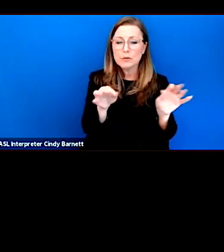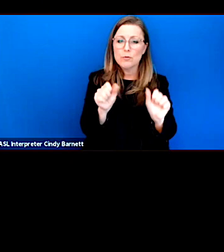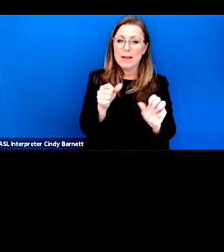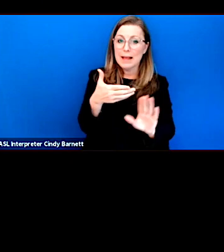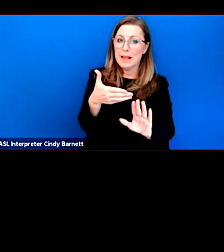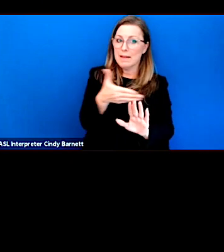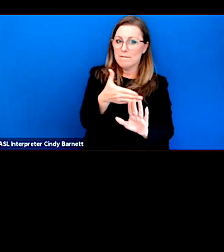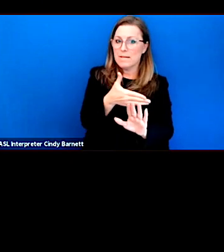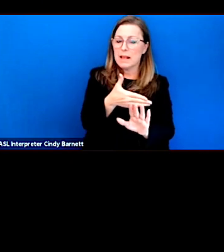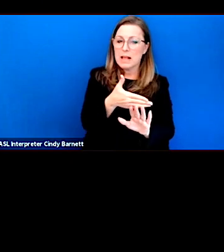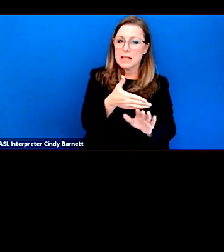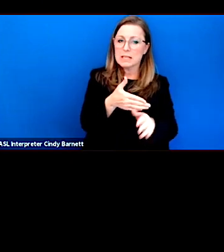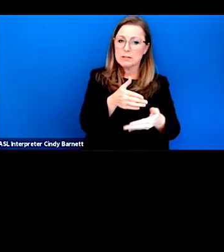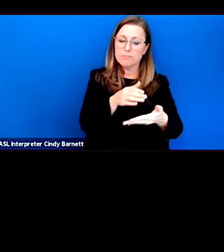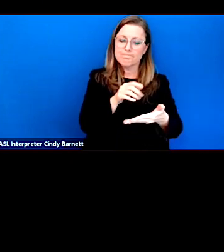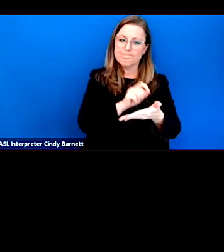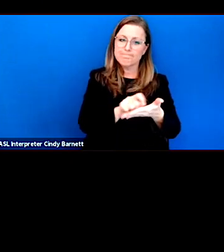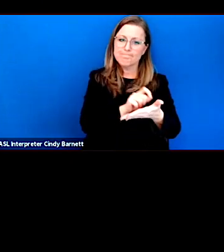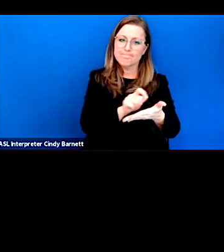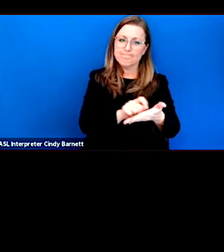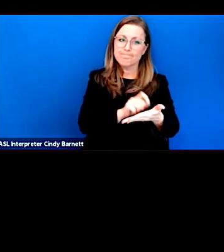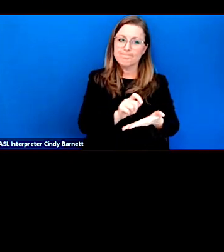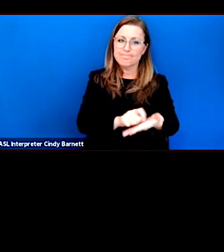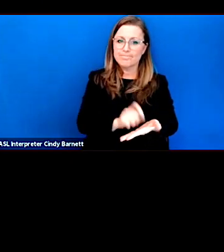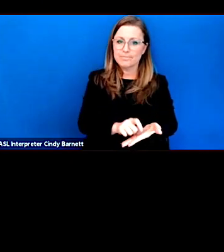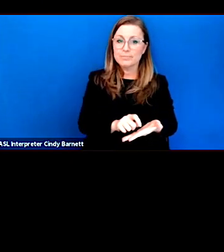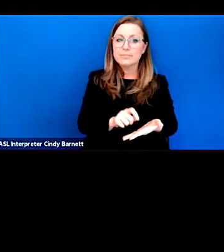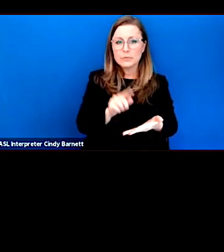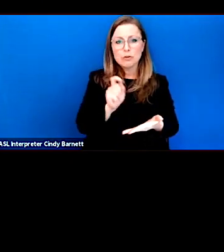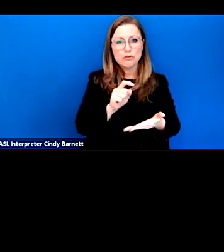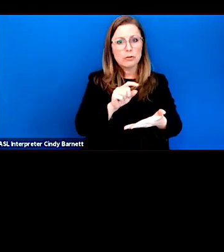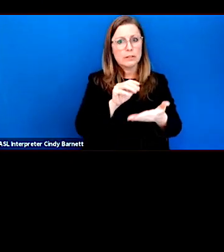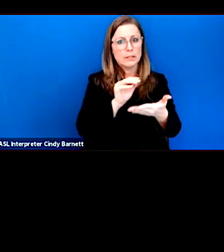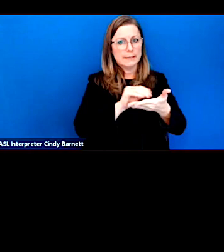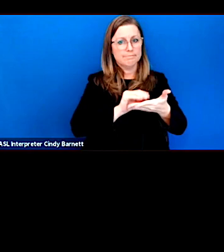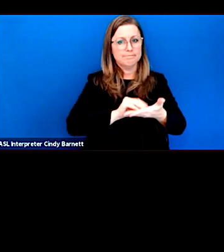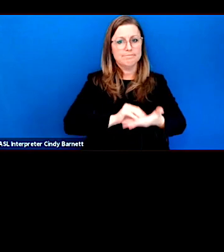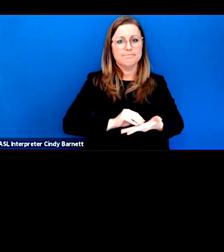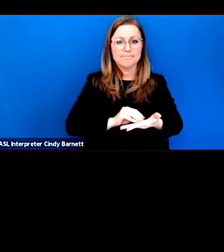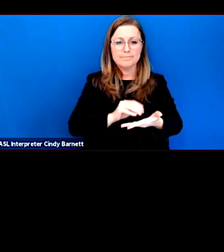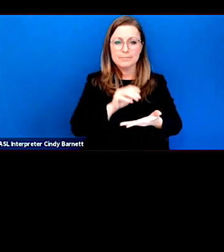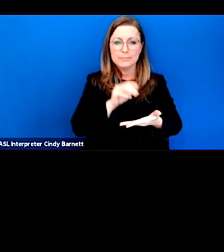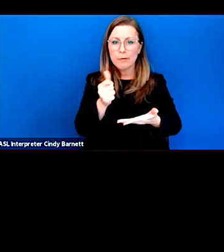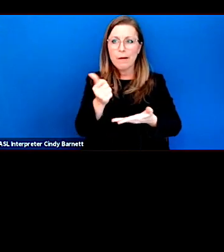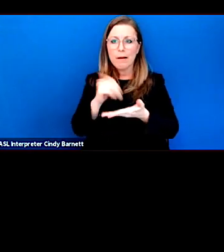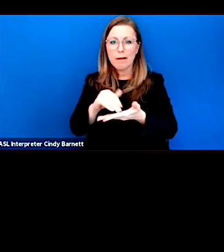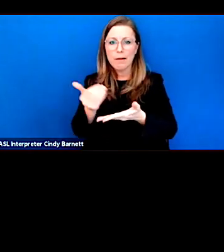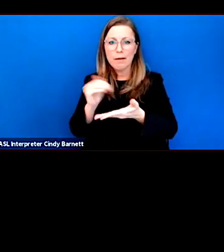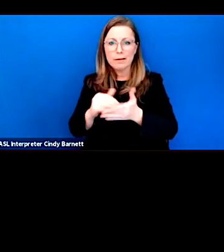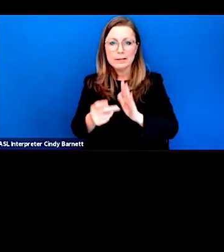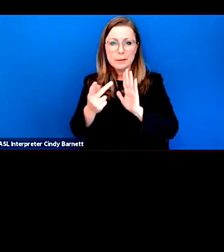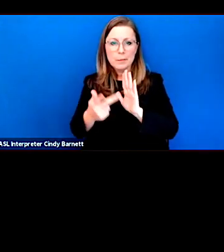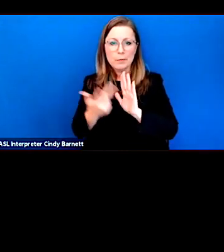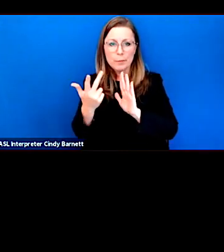use them, you should keep track to avoid duplicating the work. The advantage of using search strings is that it allows for more